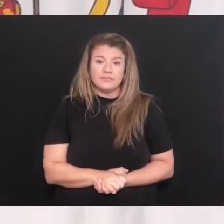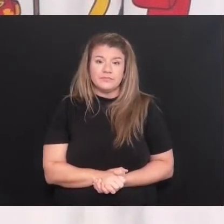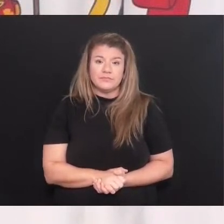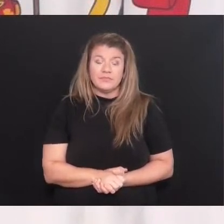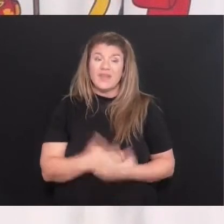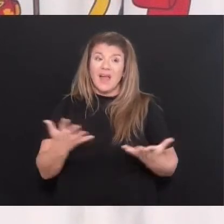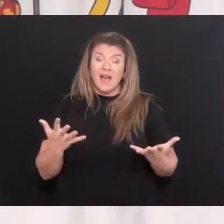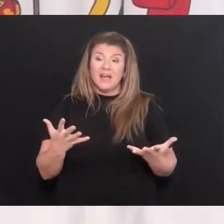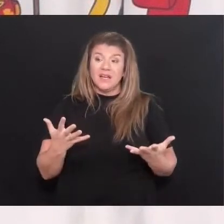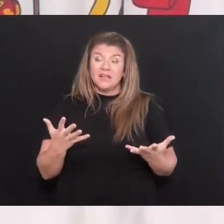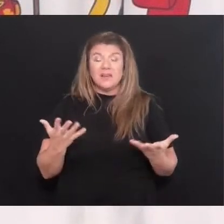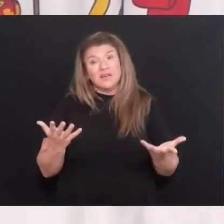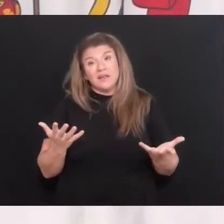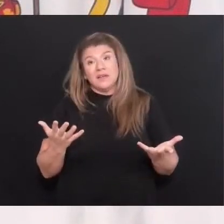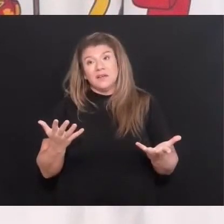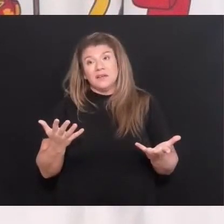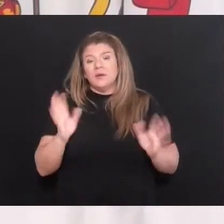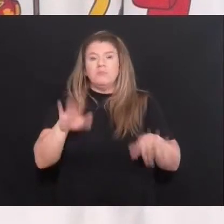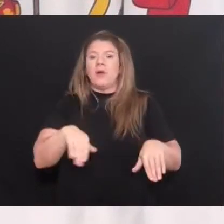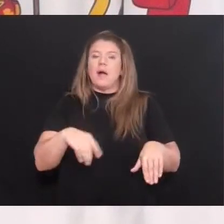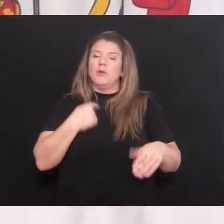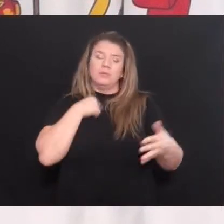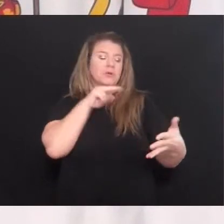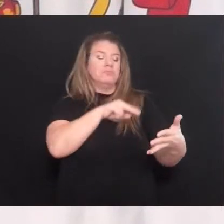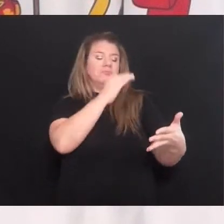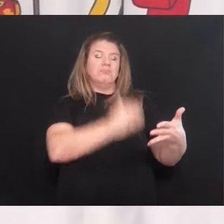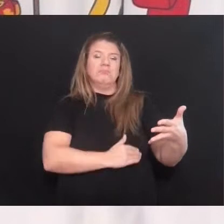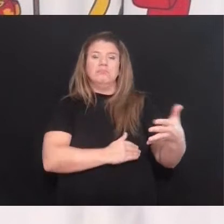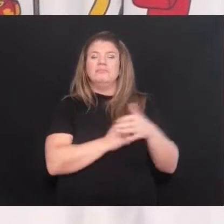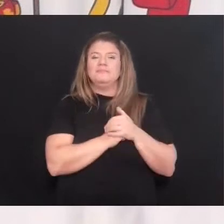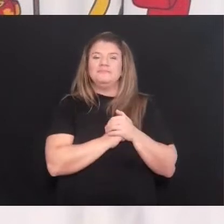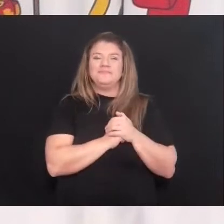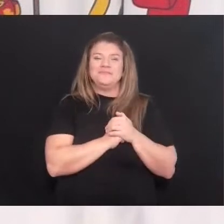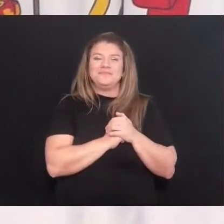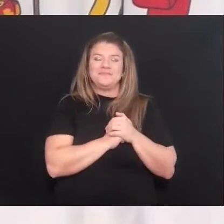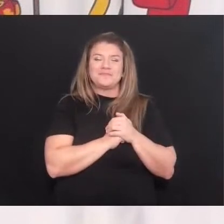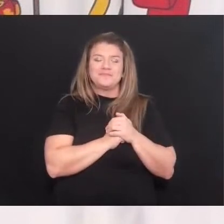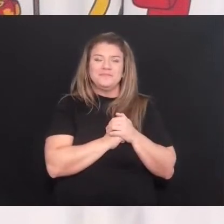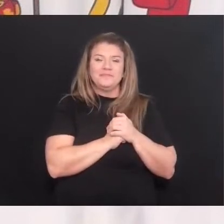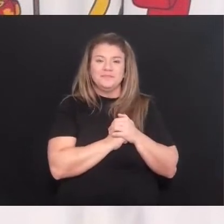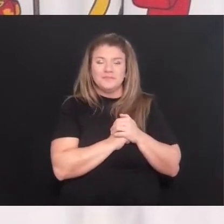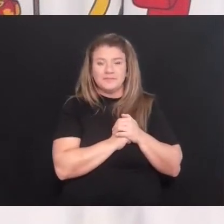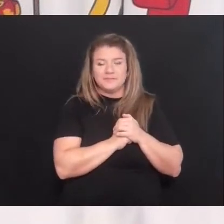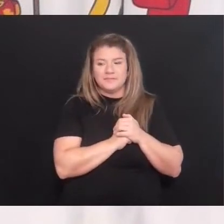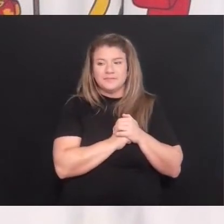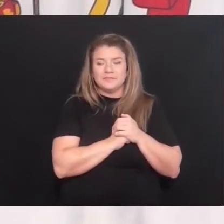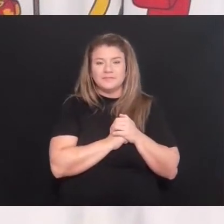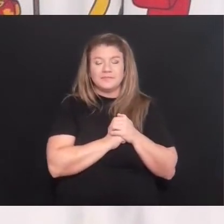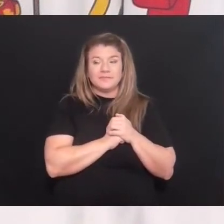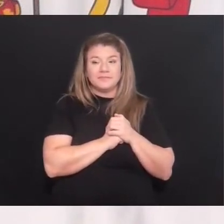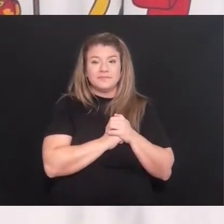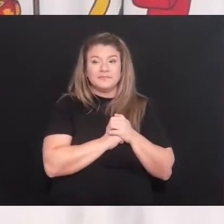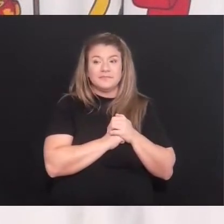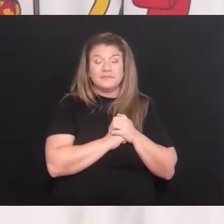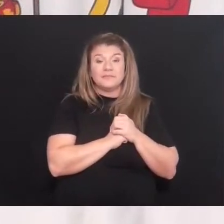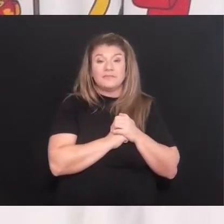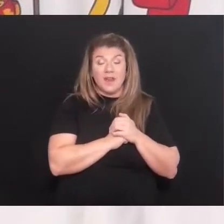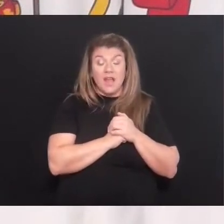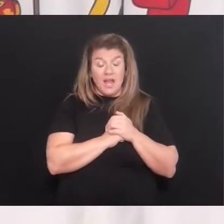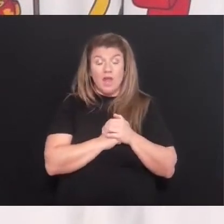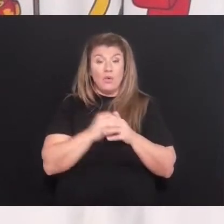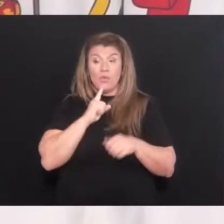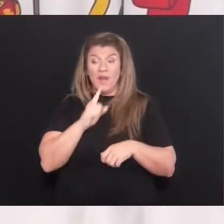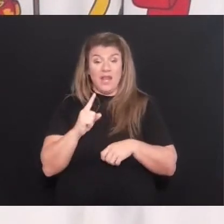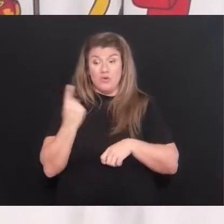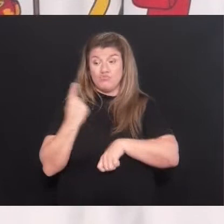In fact, you know, well, I'll keep going here. I've already been through the number of people that we gave doses to in the